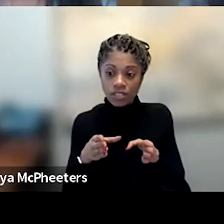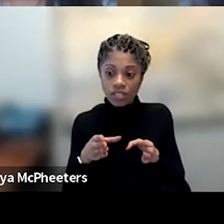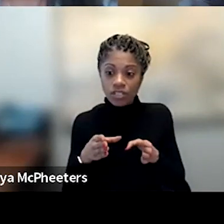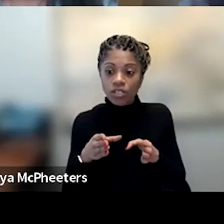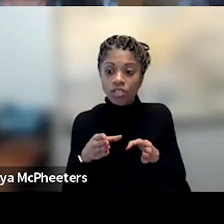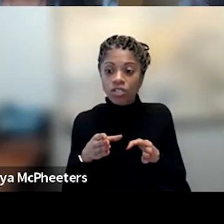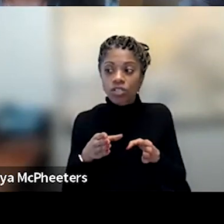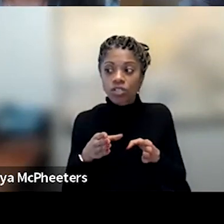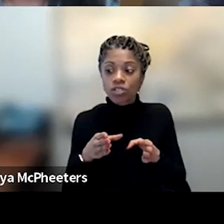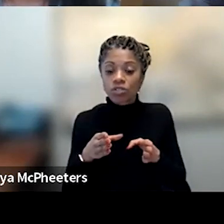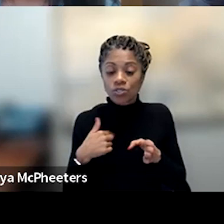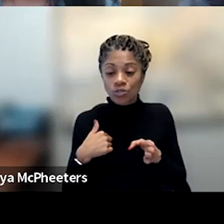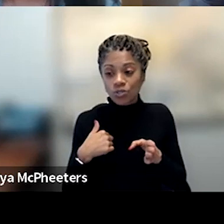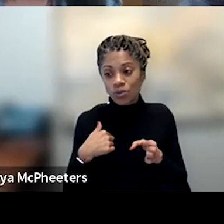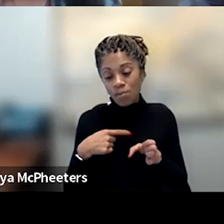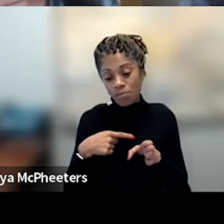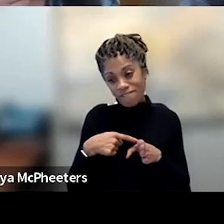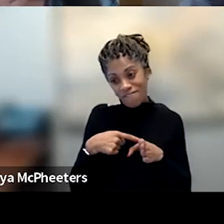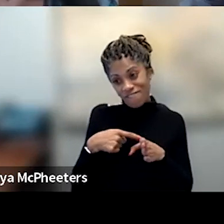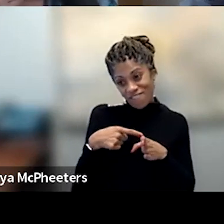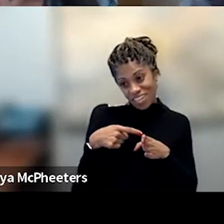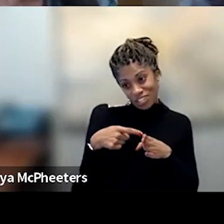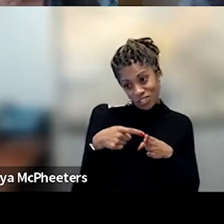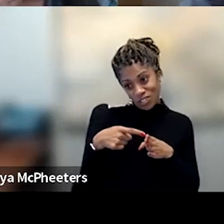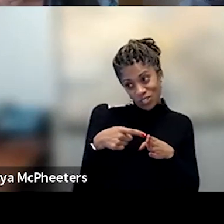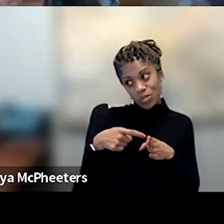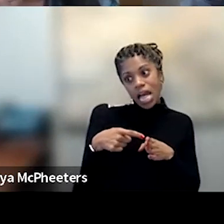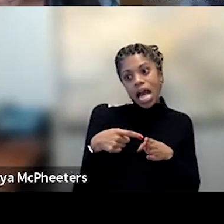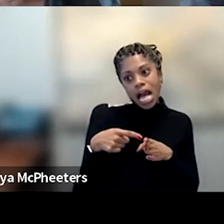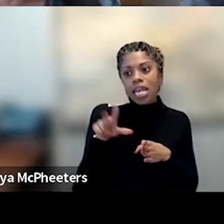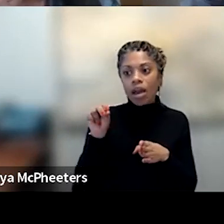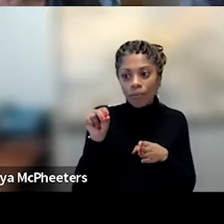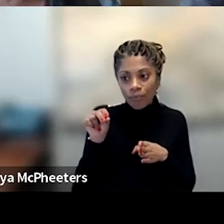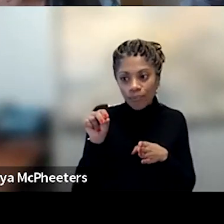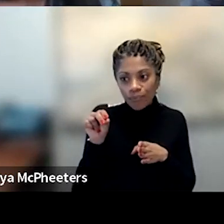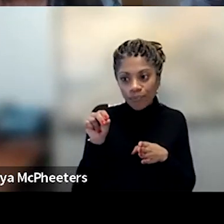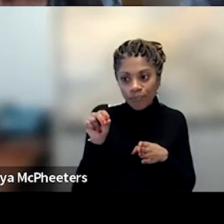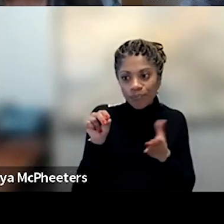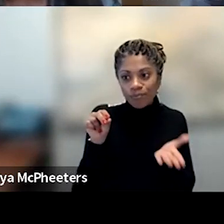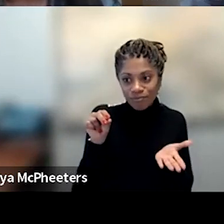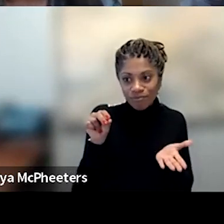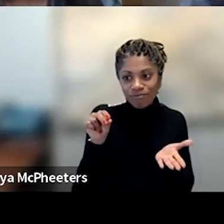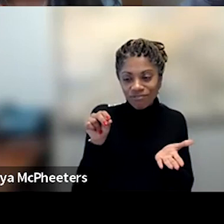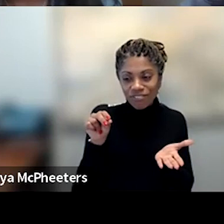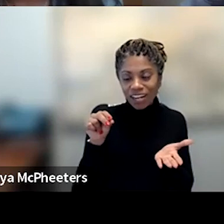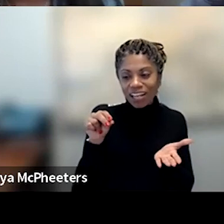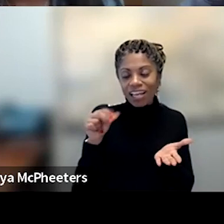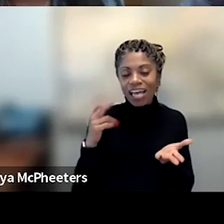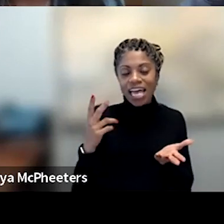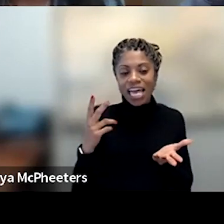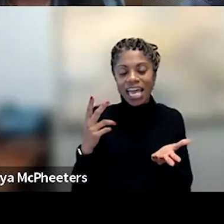professional pushback, and pushback is a good thing. It's appreciated, and just know that you're bringing value